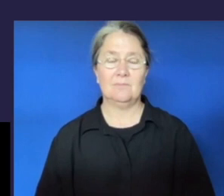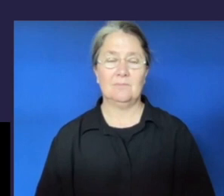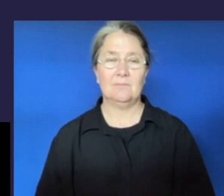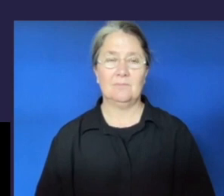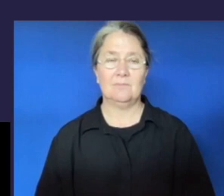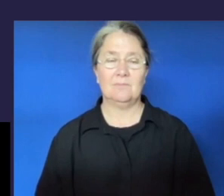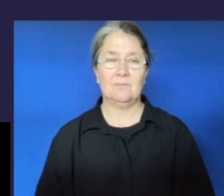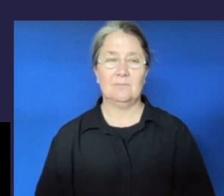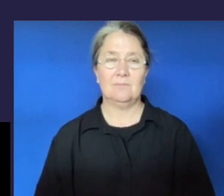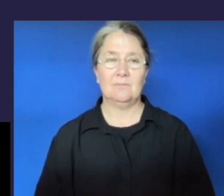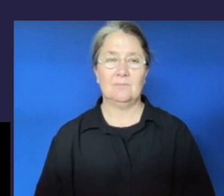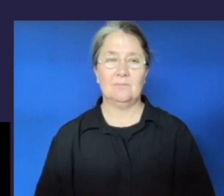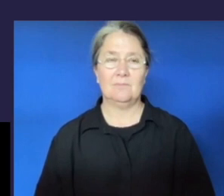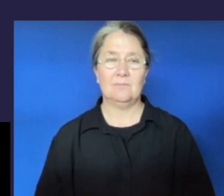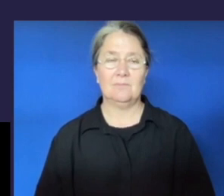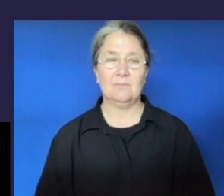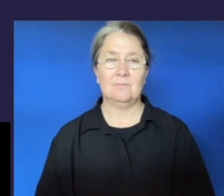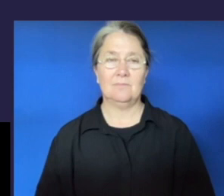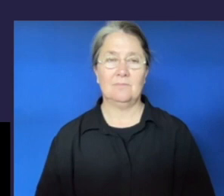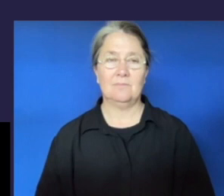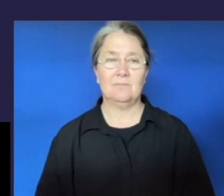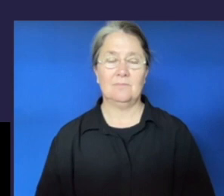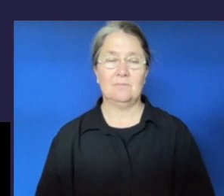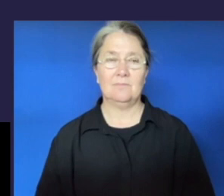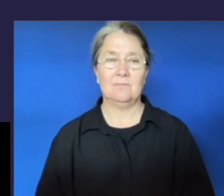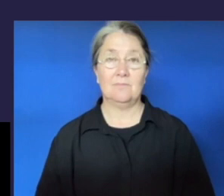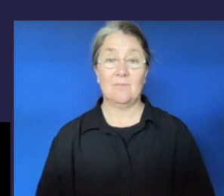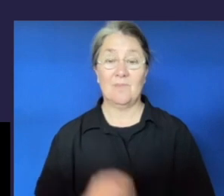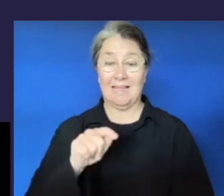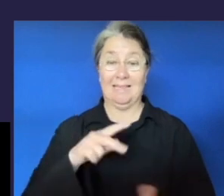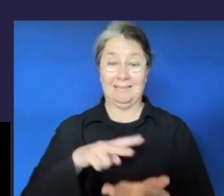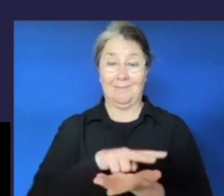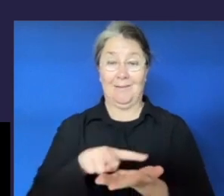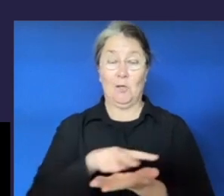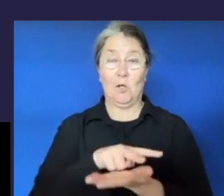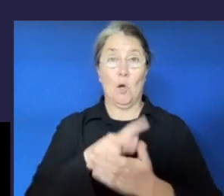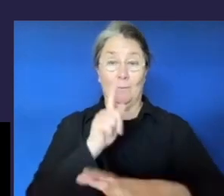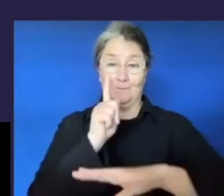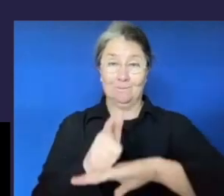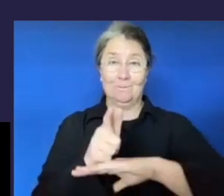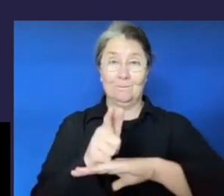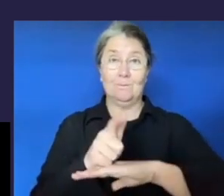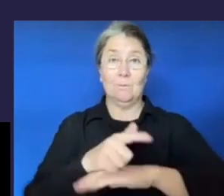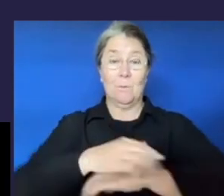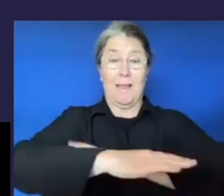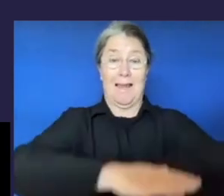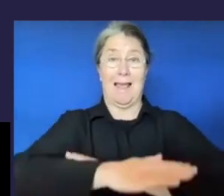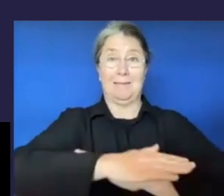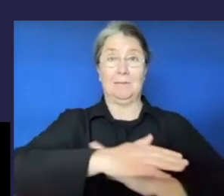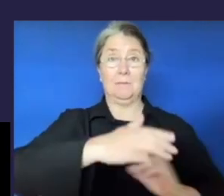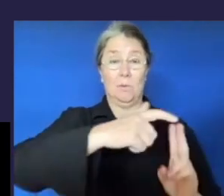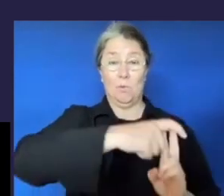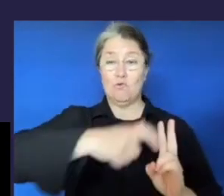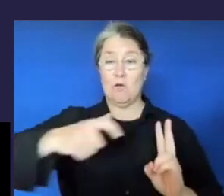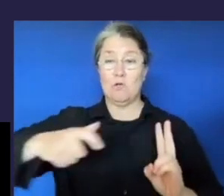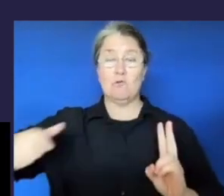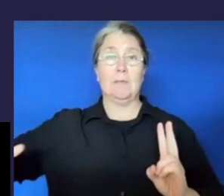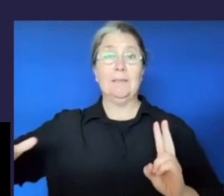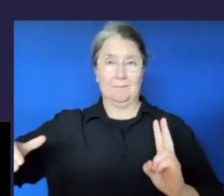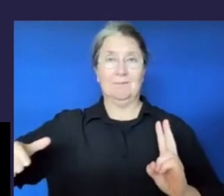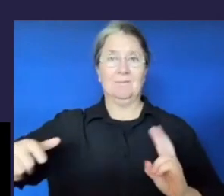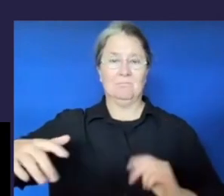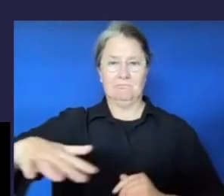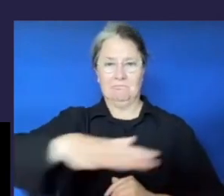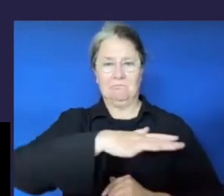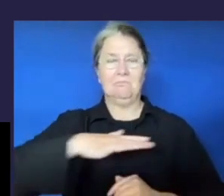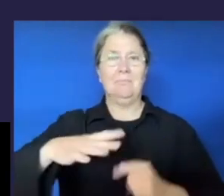only. This video was filmed on the lands of the Wurundjeri Woi-wurrung peoples of the Eastern Kulin Nation. Logos